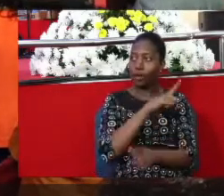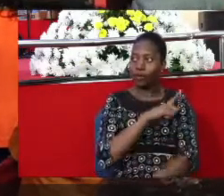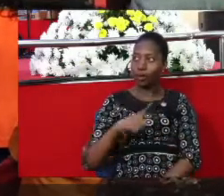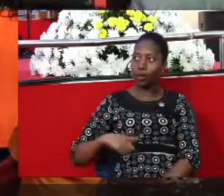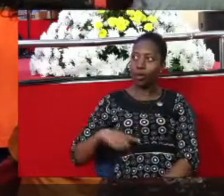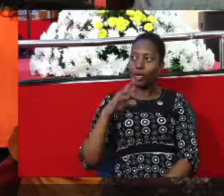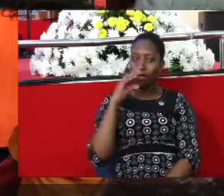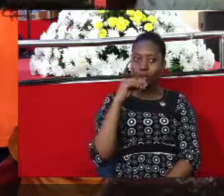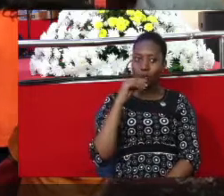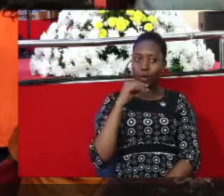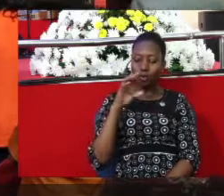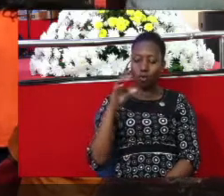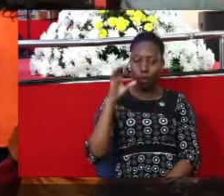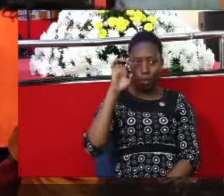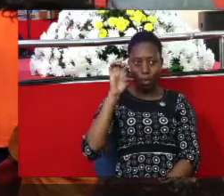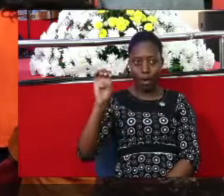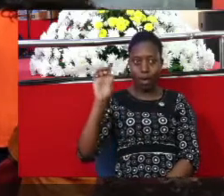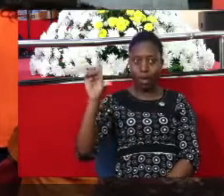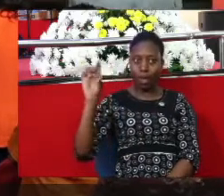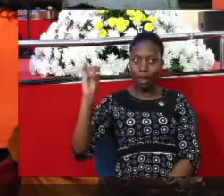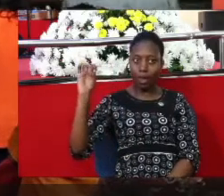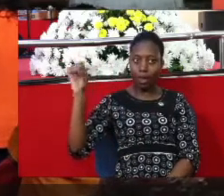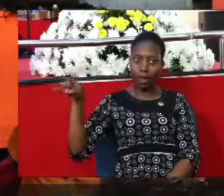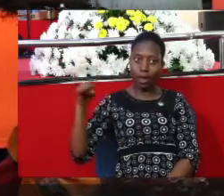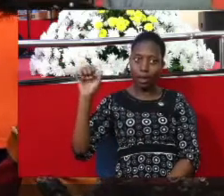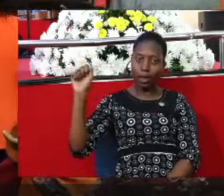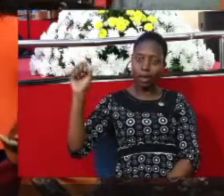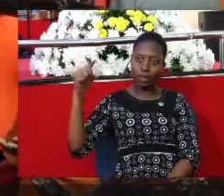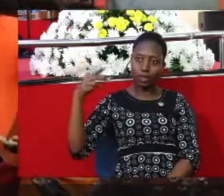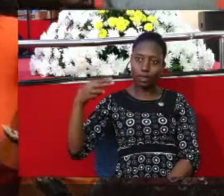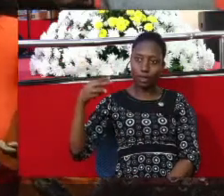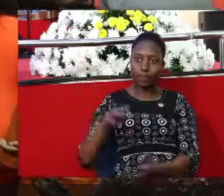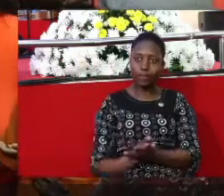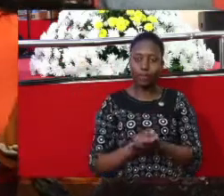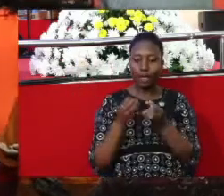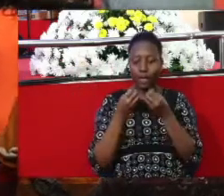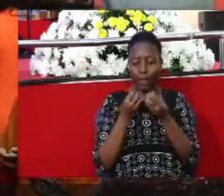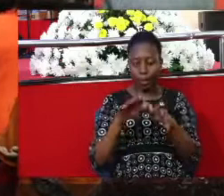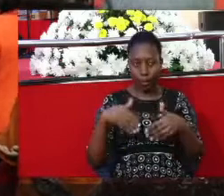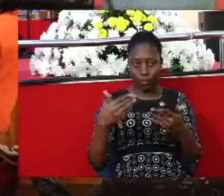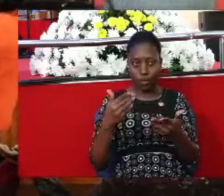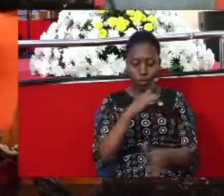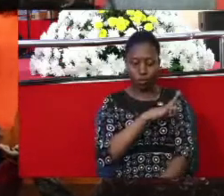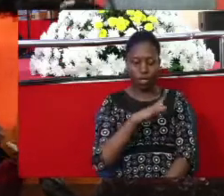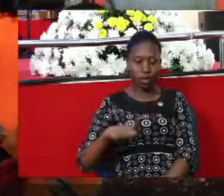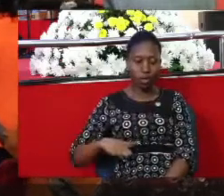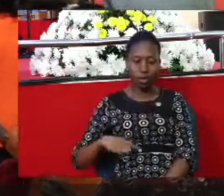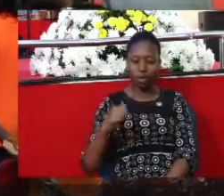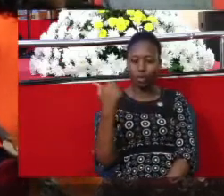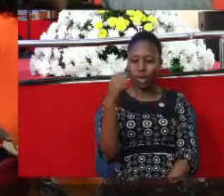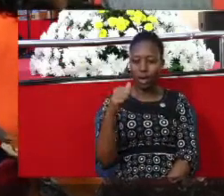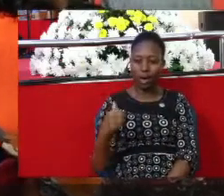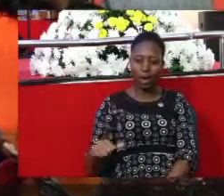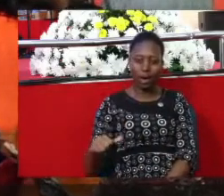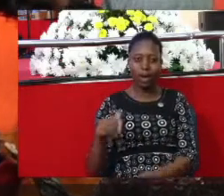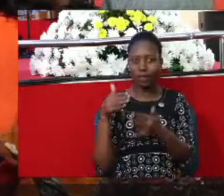spoke by Elijah. I want you to declare with me, the provisions of God will never run out.